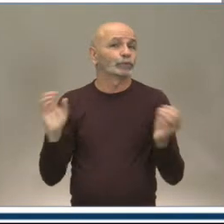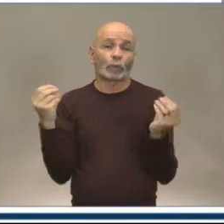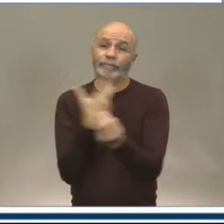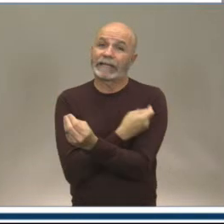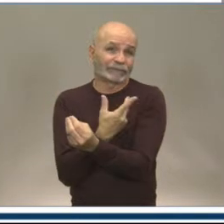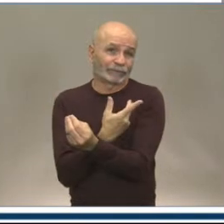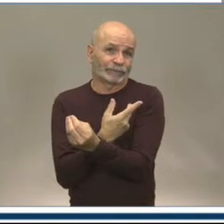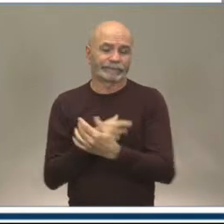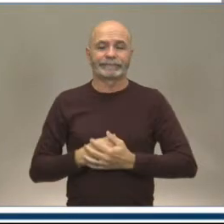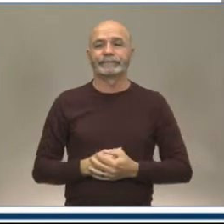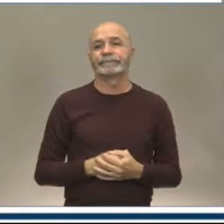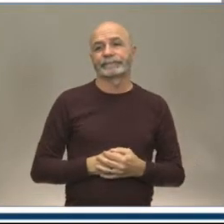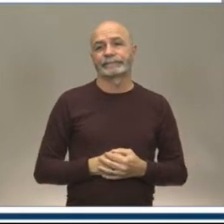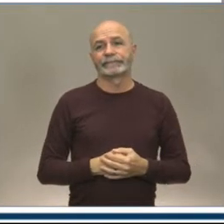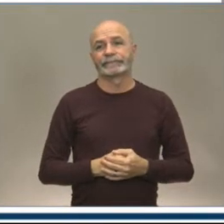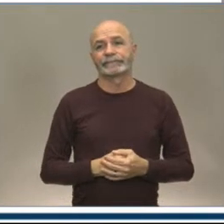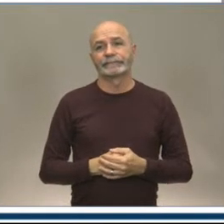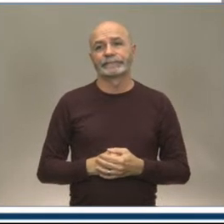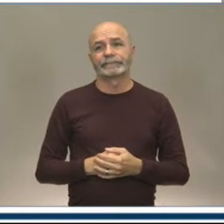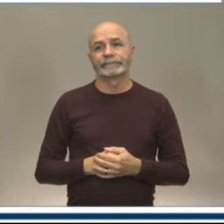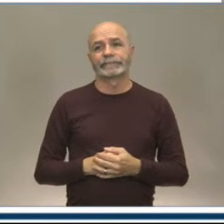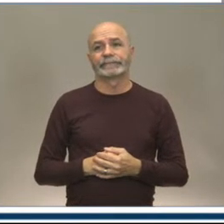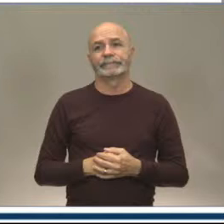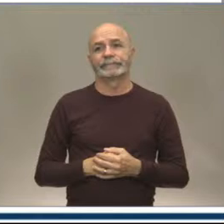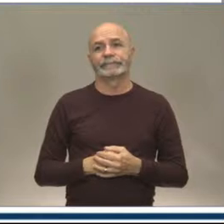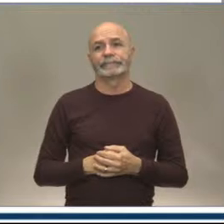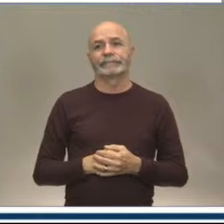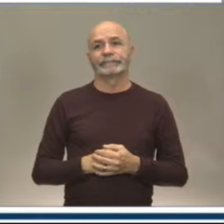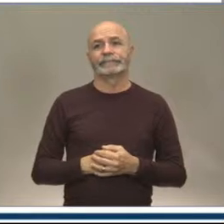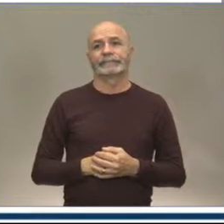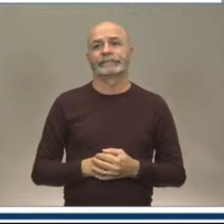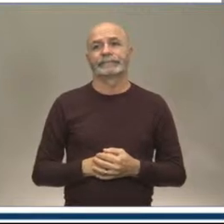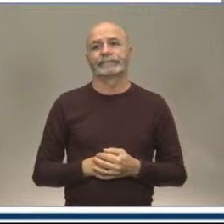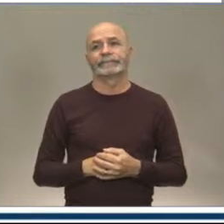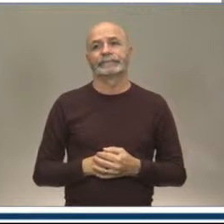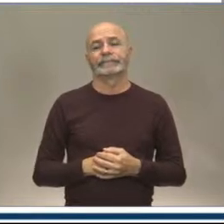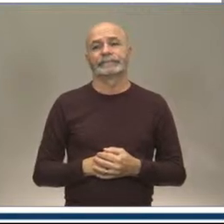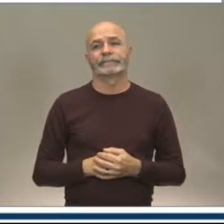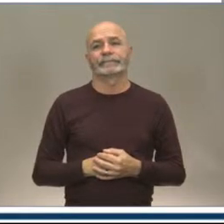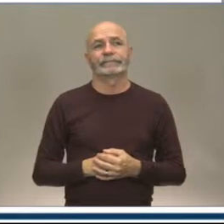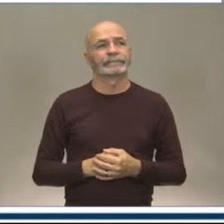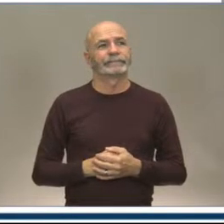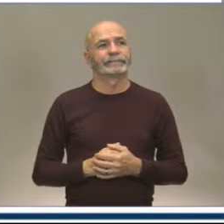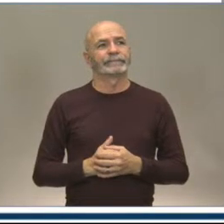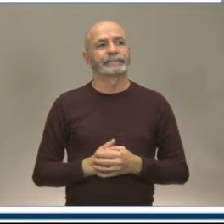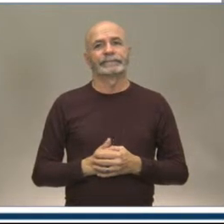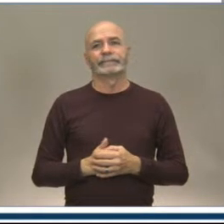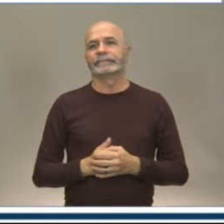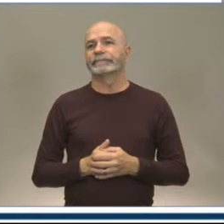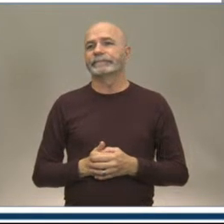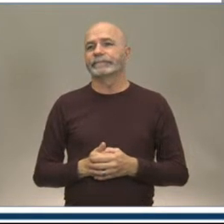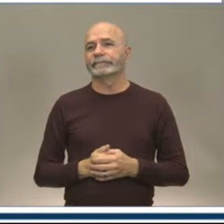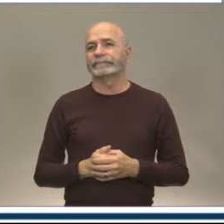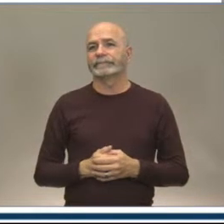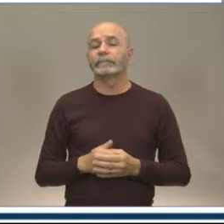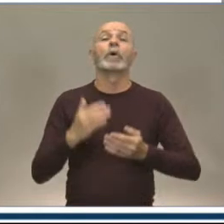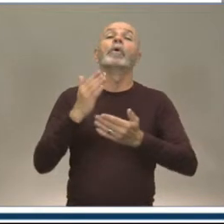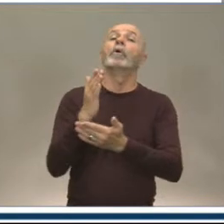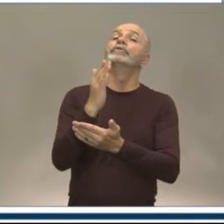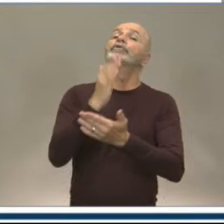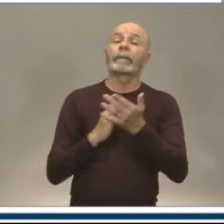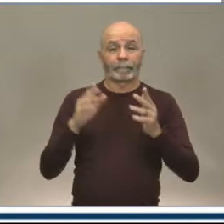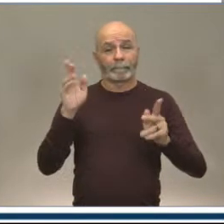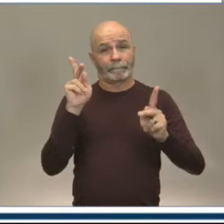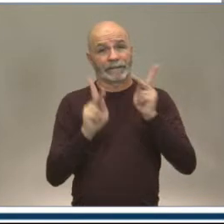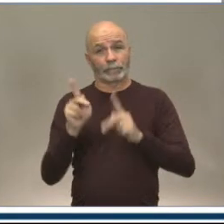life-saving vaccine. I will say that sectors are planning for, the employers are all planning for how they